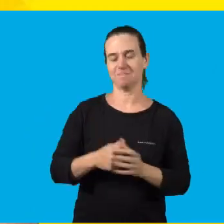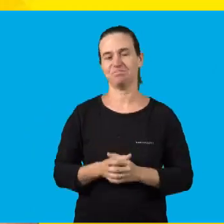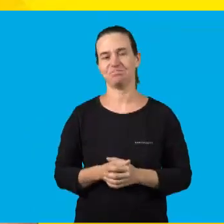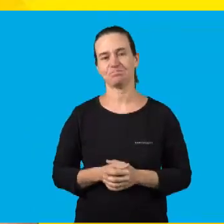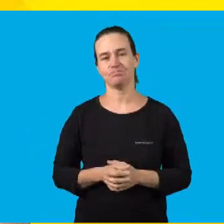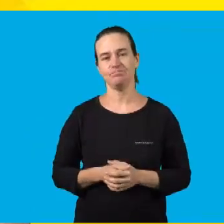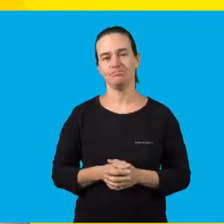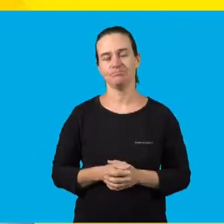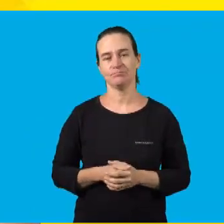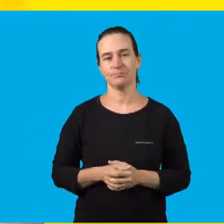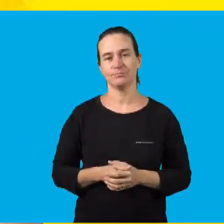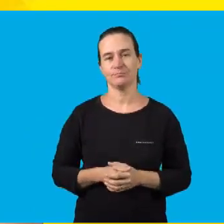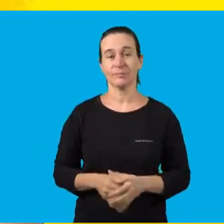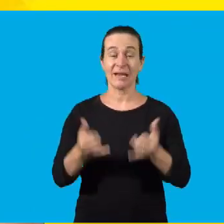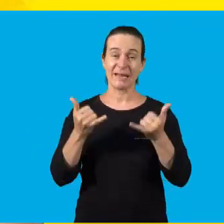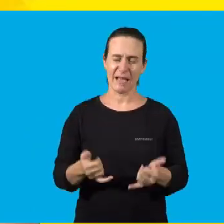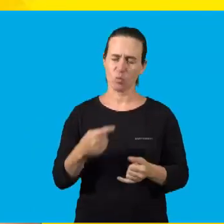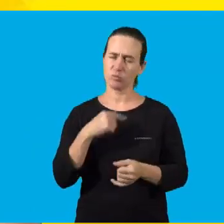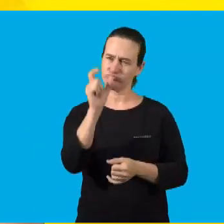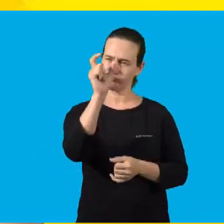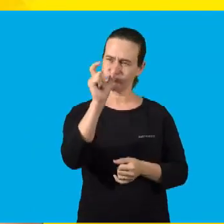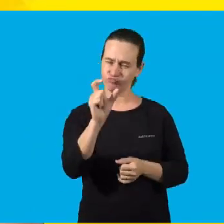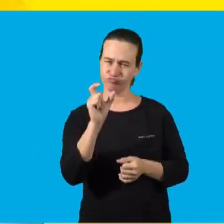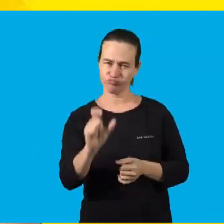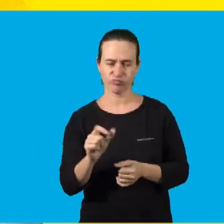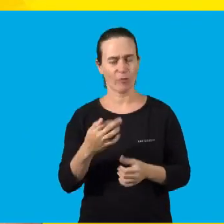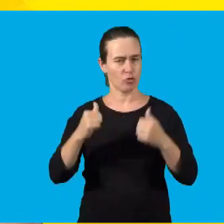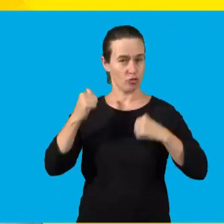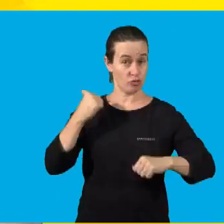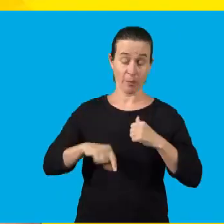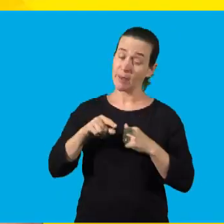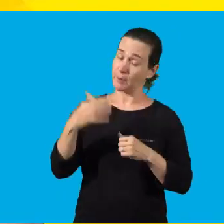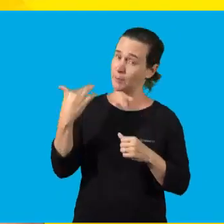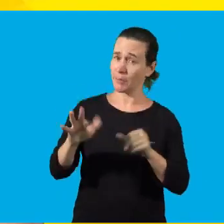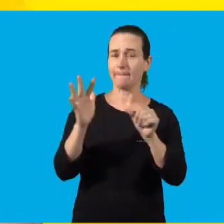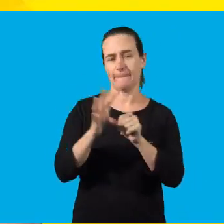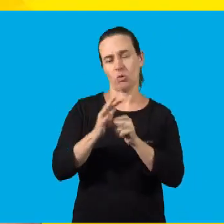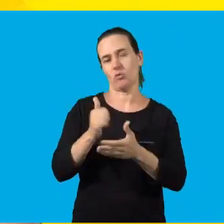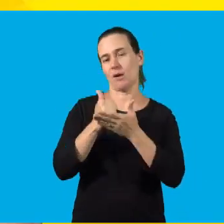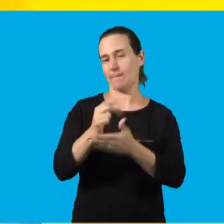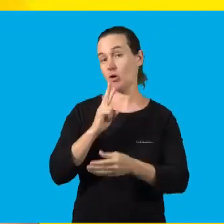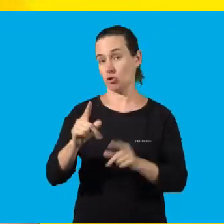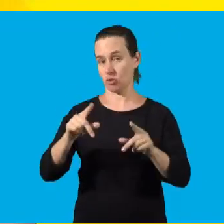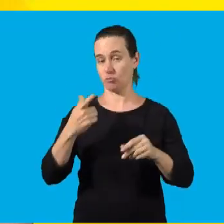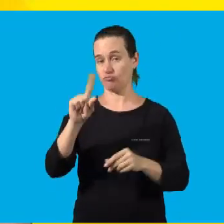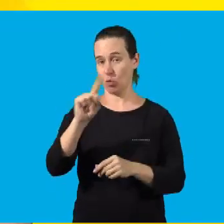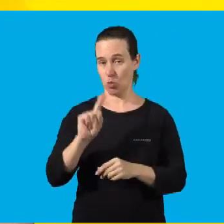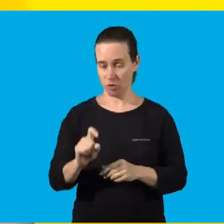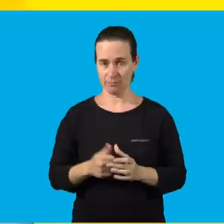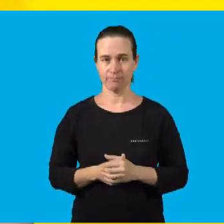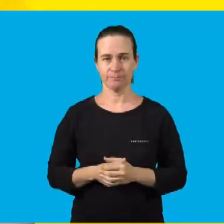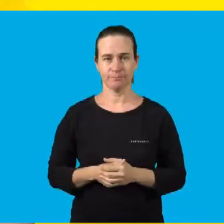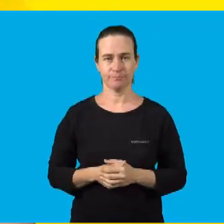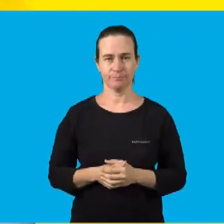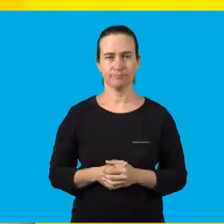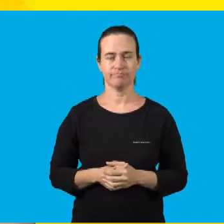Welcome back. Now, let's look at some drama terminology that will be very important when answering the questions.